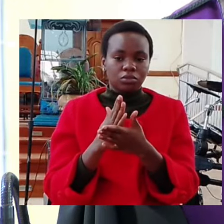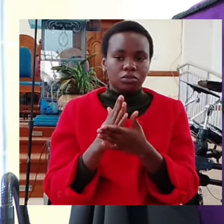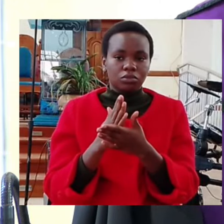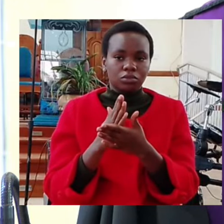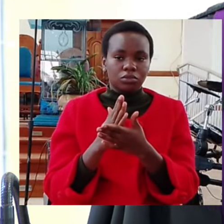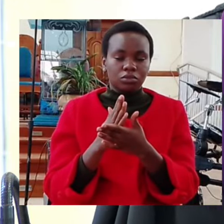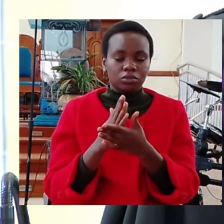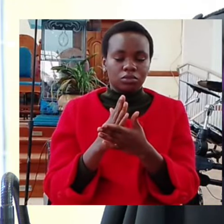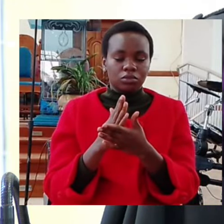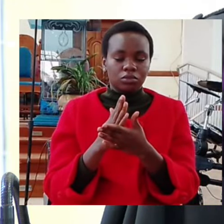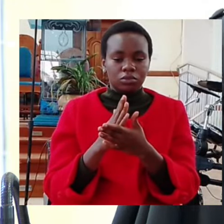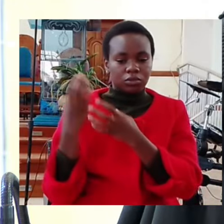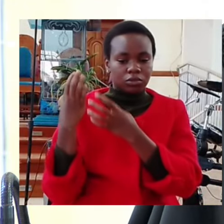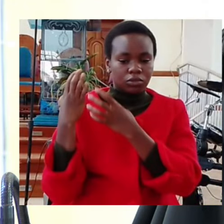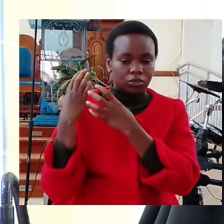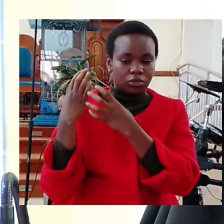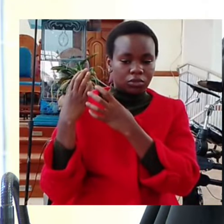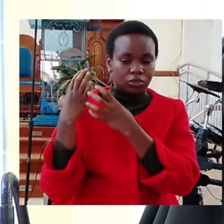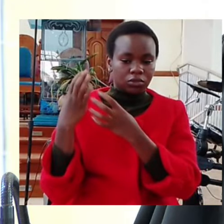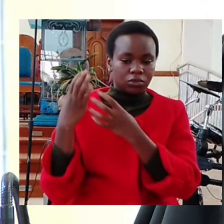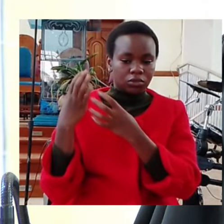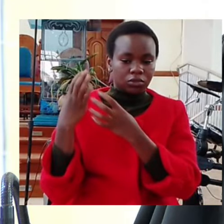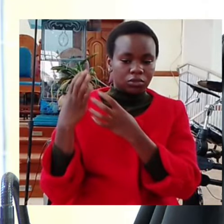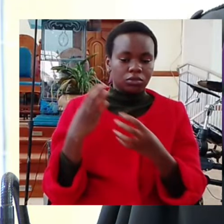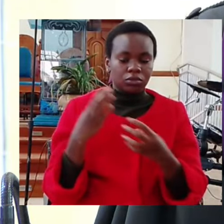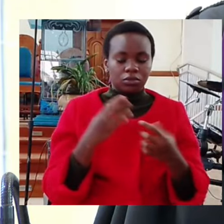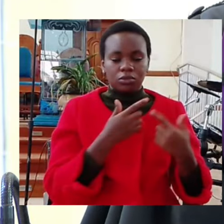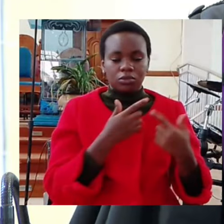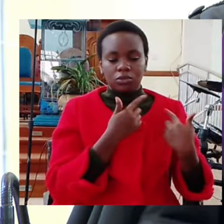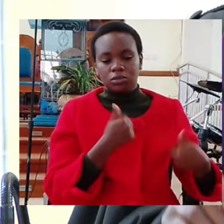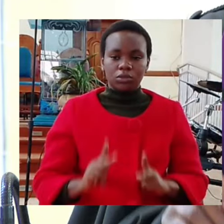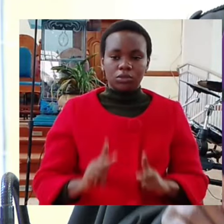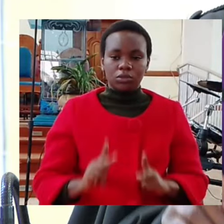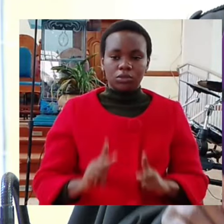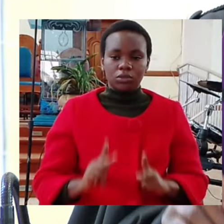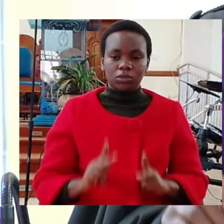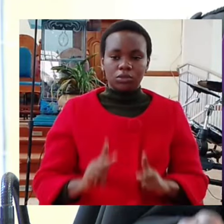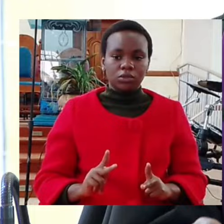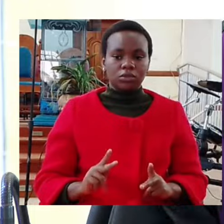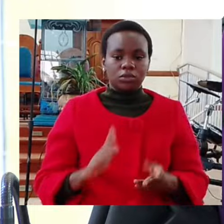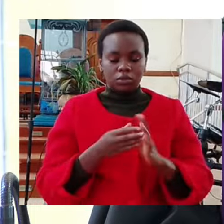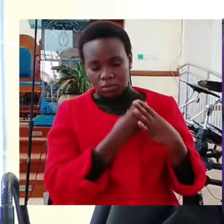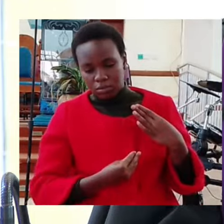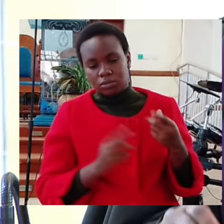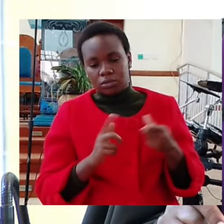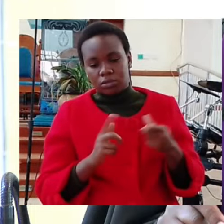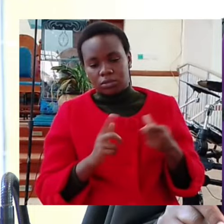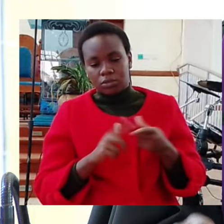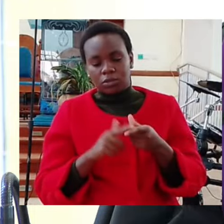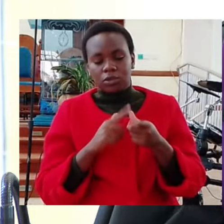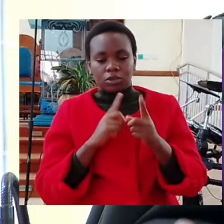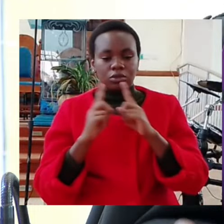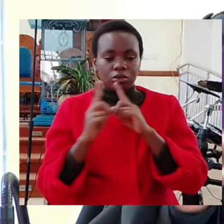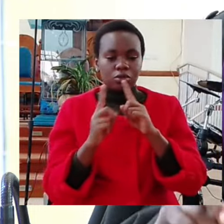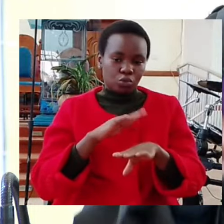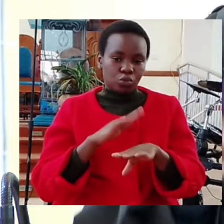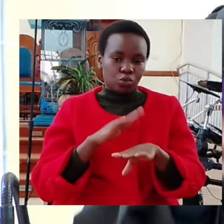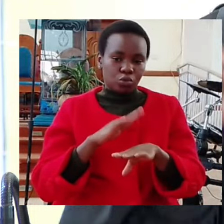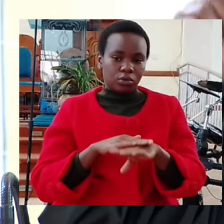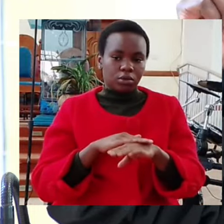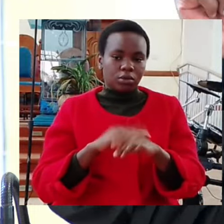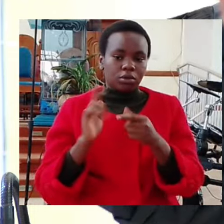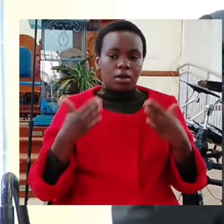orito, ore goro ya mudo, otomaga einame. Ede kwale diyo wega, nego kena